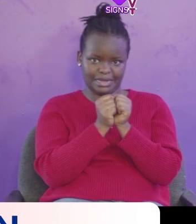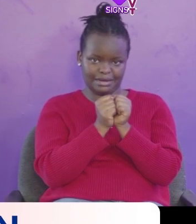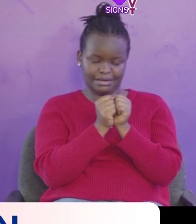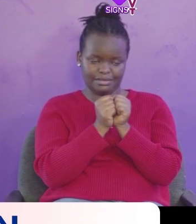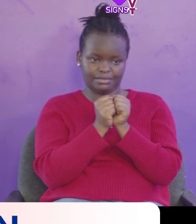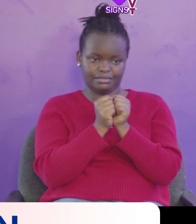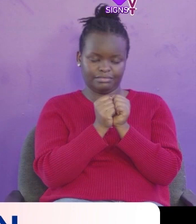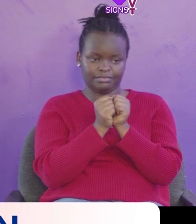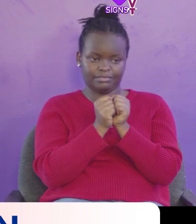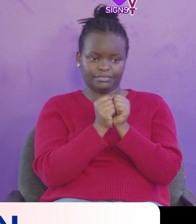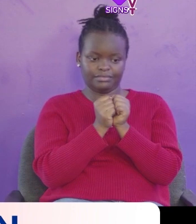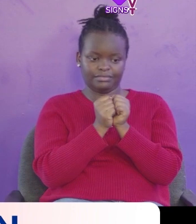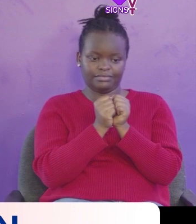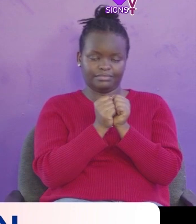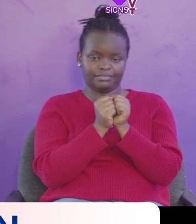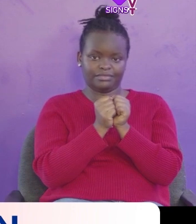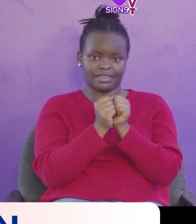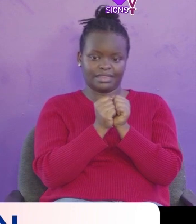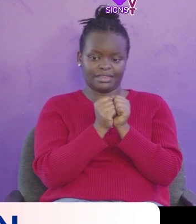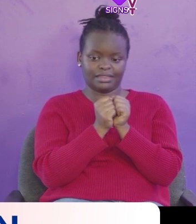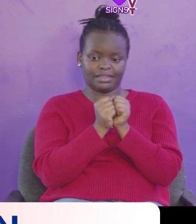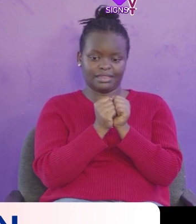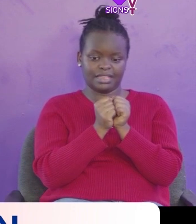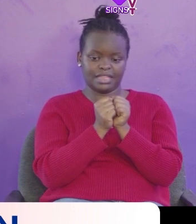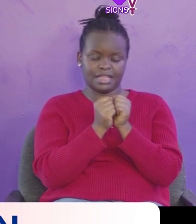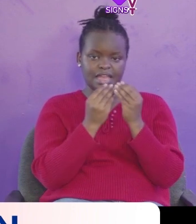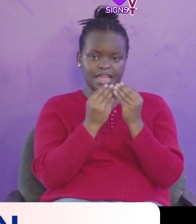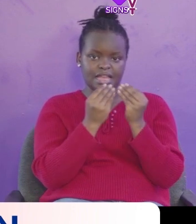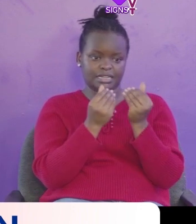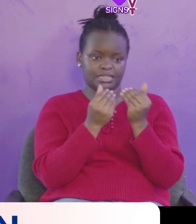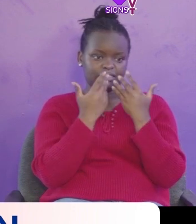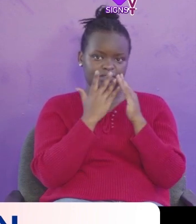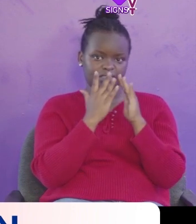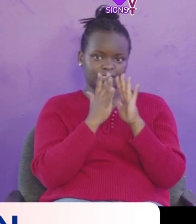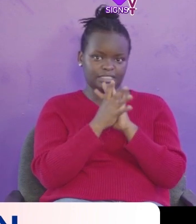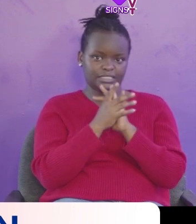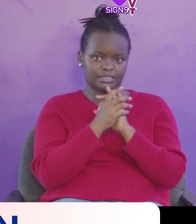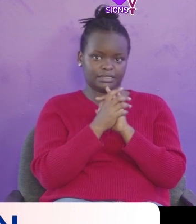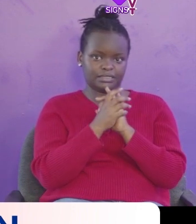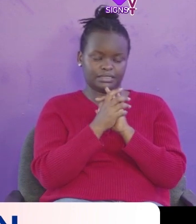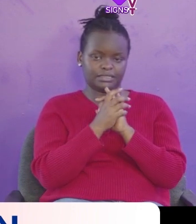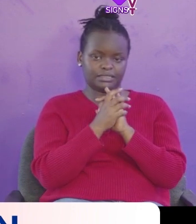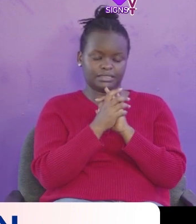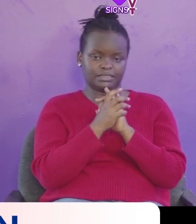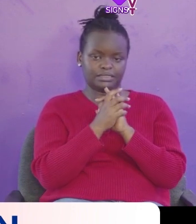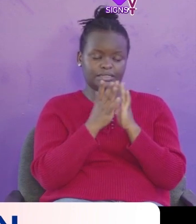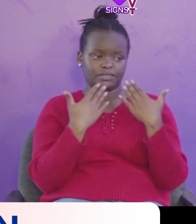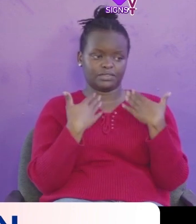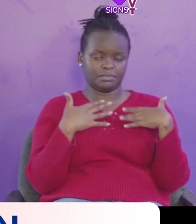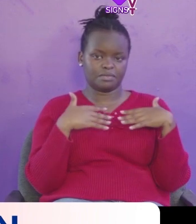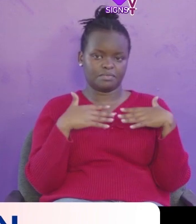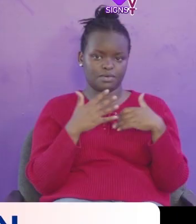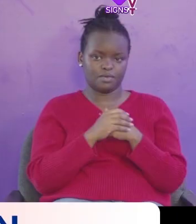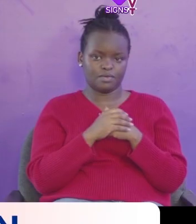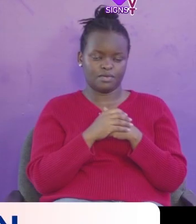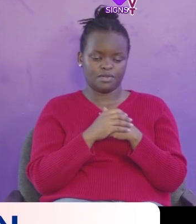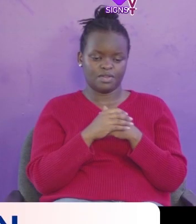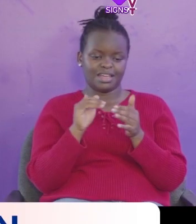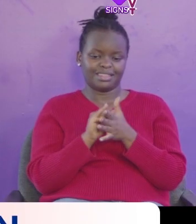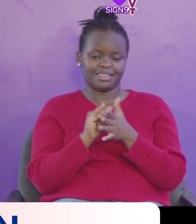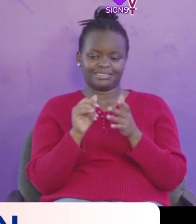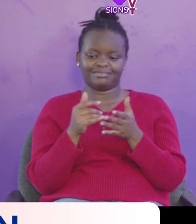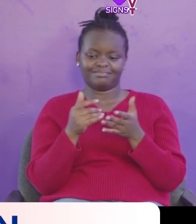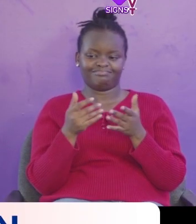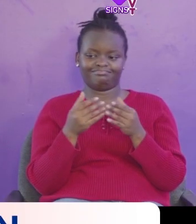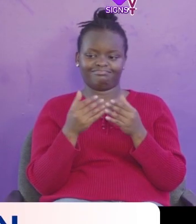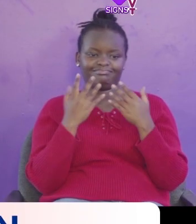Yes. He made an address to the crowd. That was not a prayer. That was just an